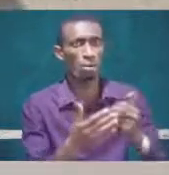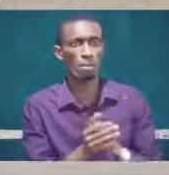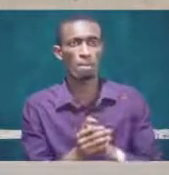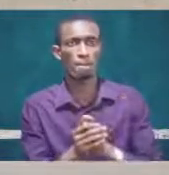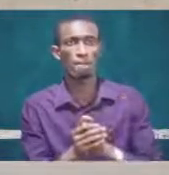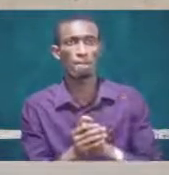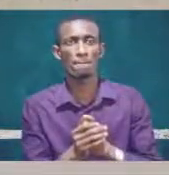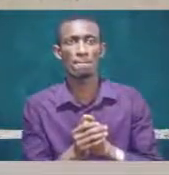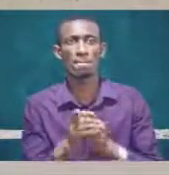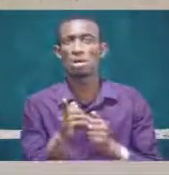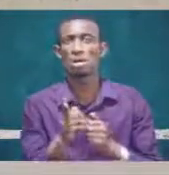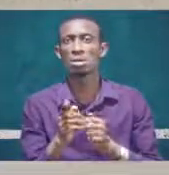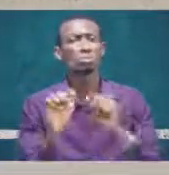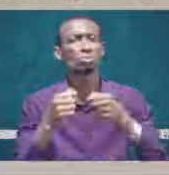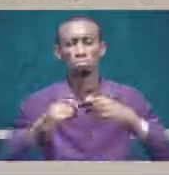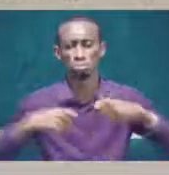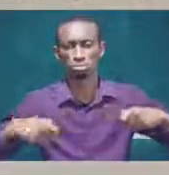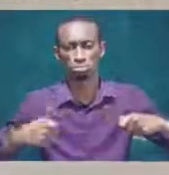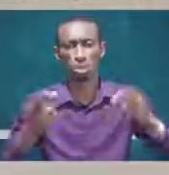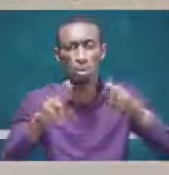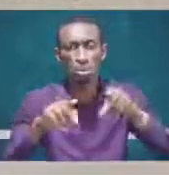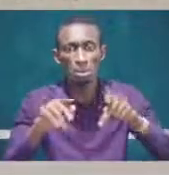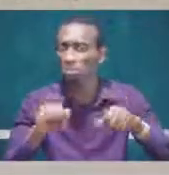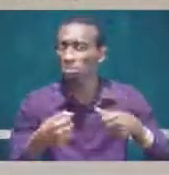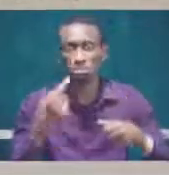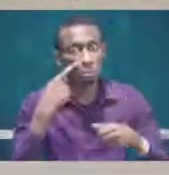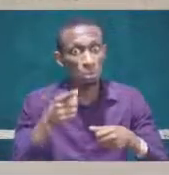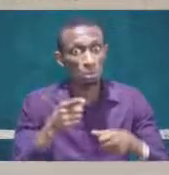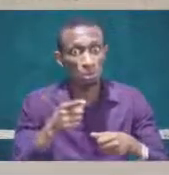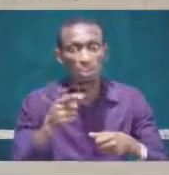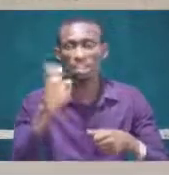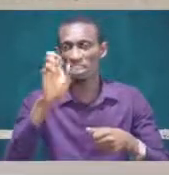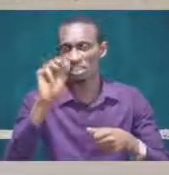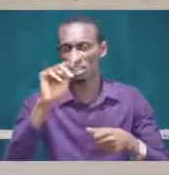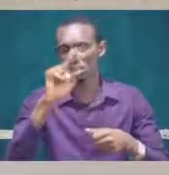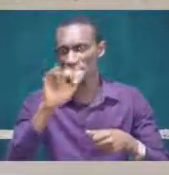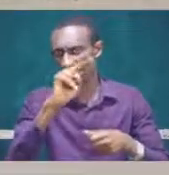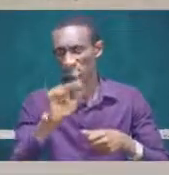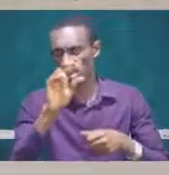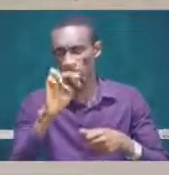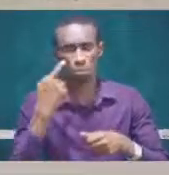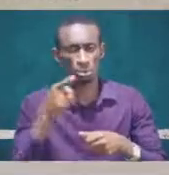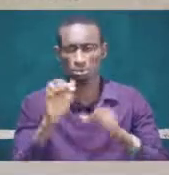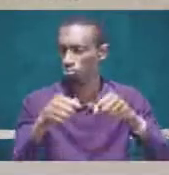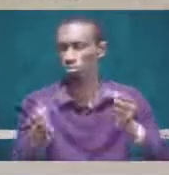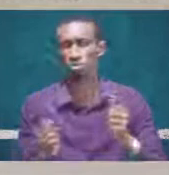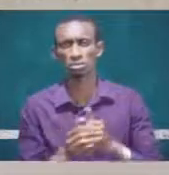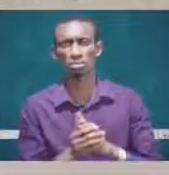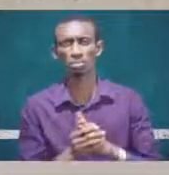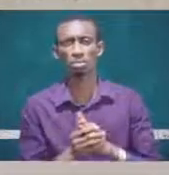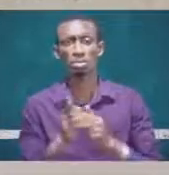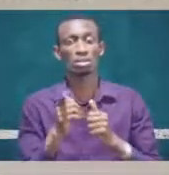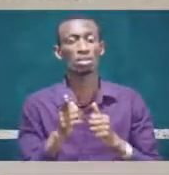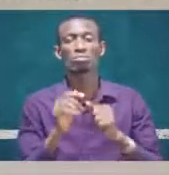And definitely, there is no reaction that occurs without enzymes to catalyze them, to speed them up. And definitely, the